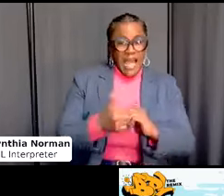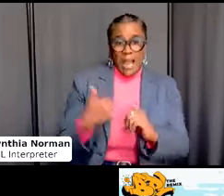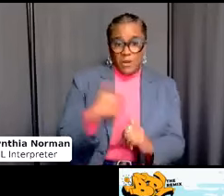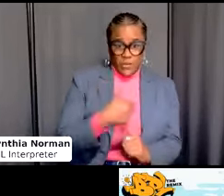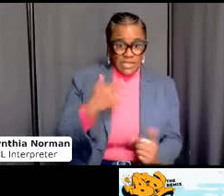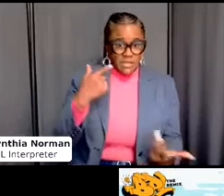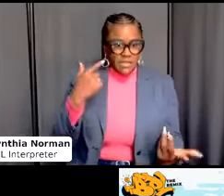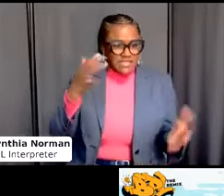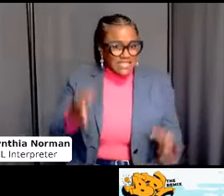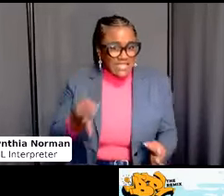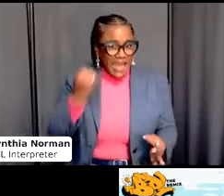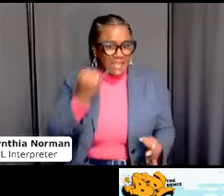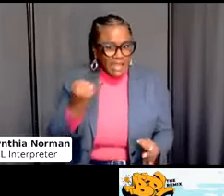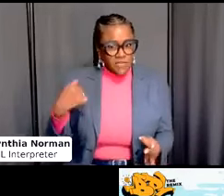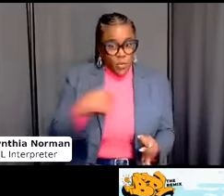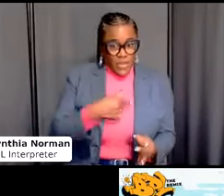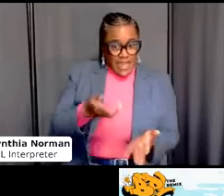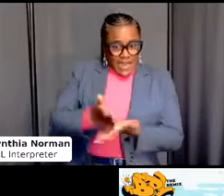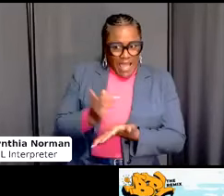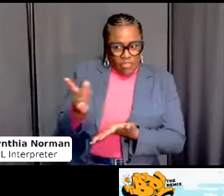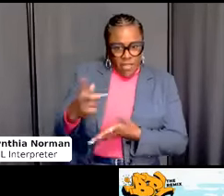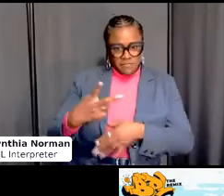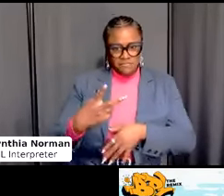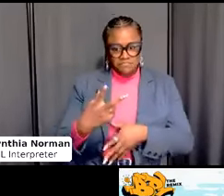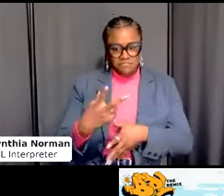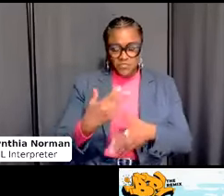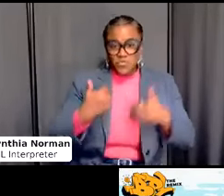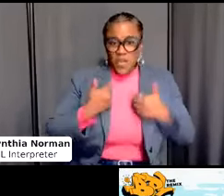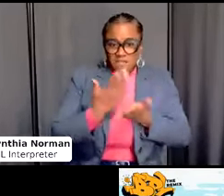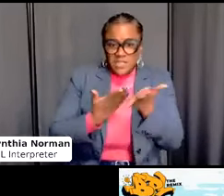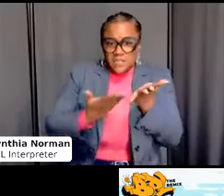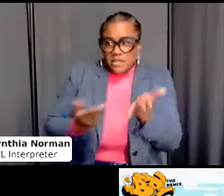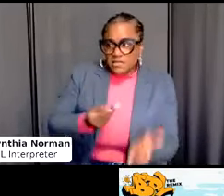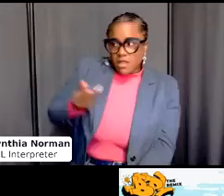extractive industry, because there's a lot of extractive stuff there that